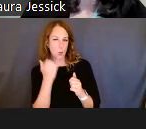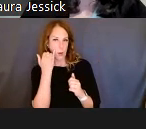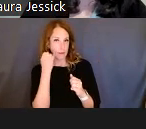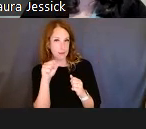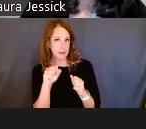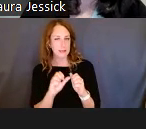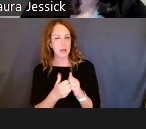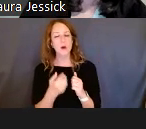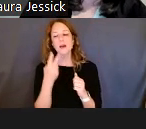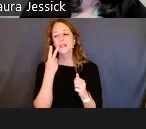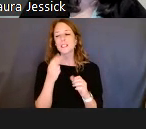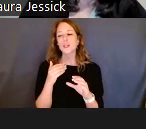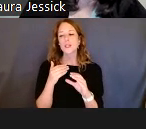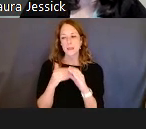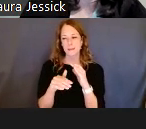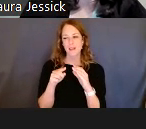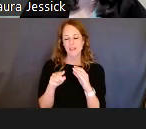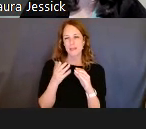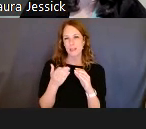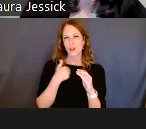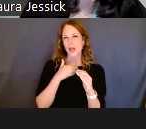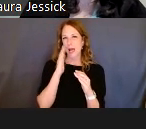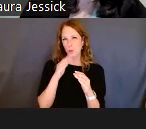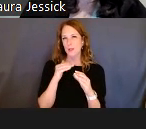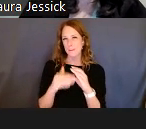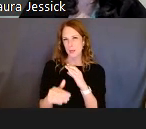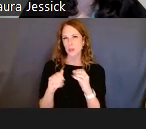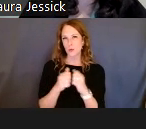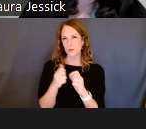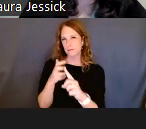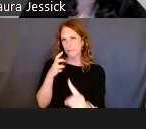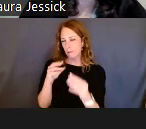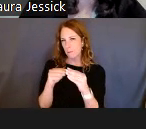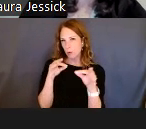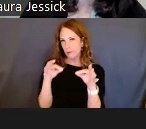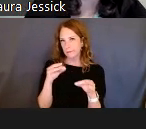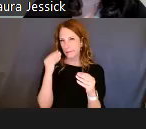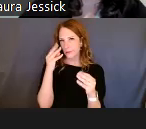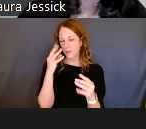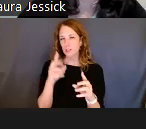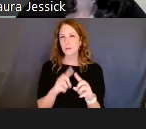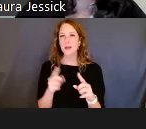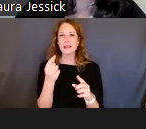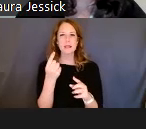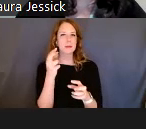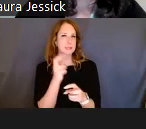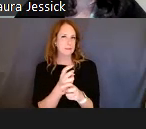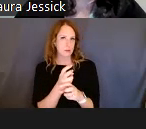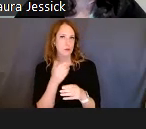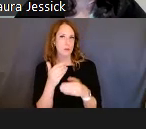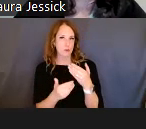see your emails in the chat. I'll reach out to you for a more in-depth answer. But it is a bit difficult